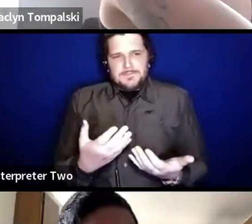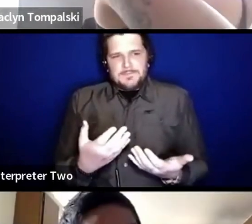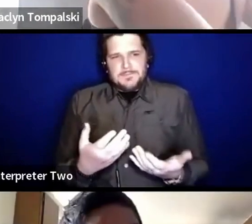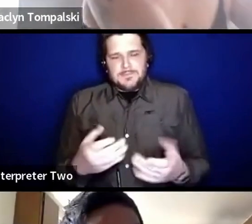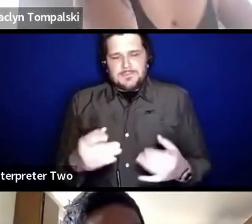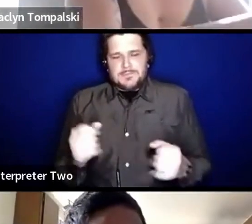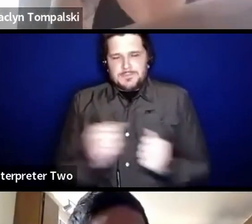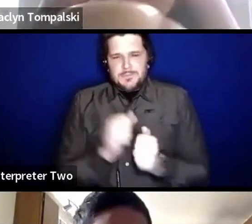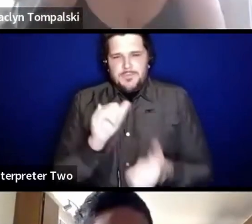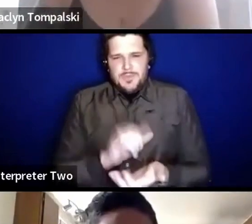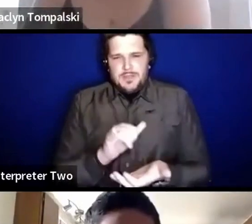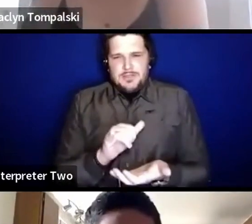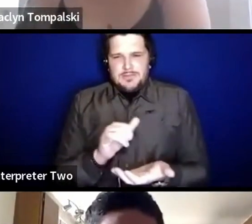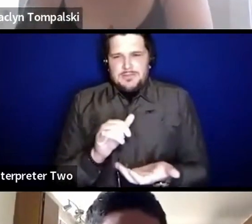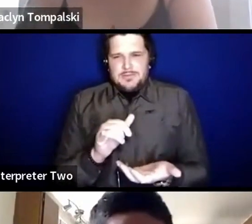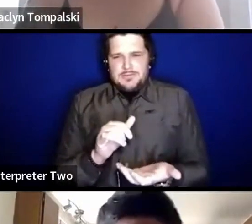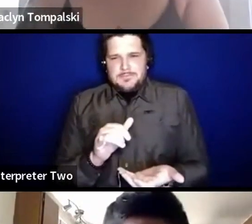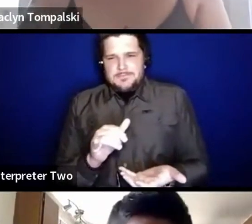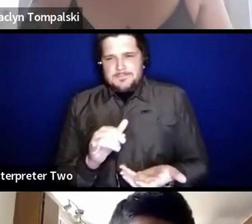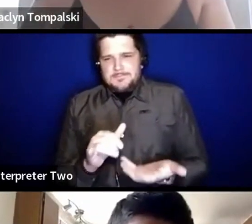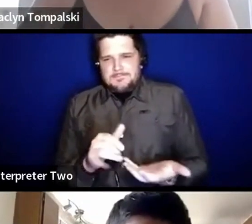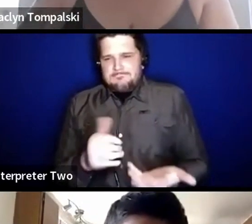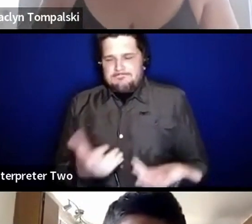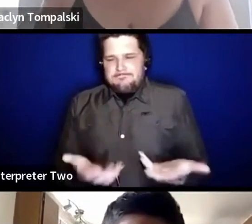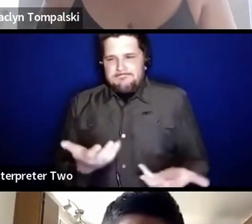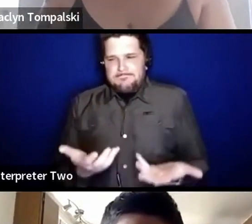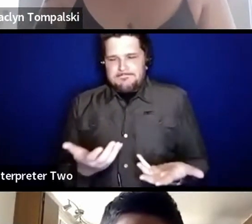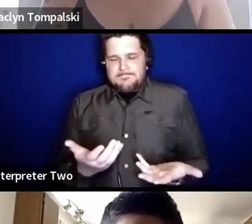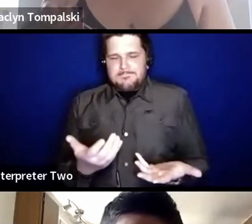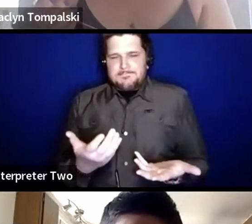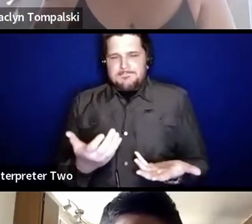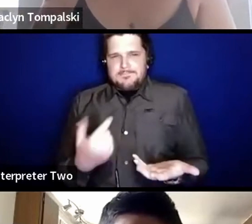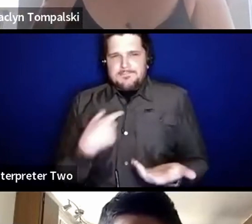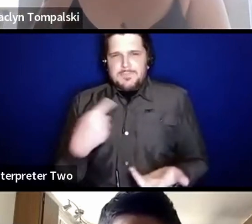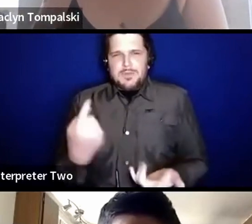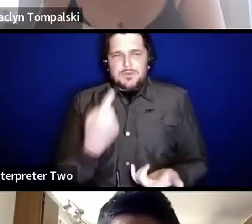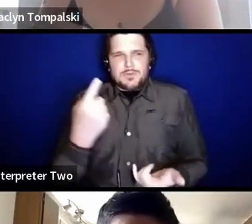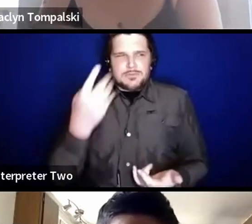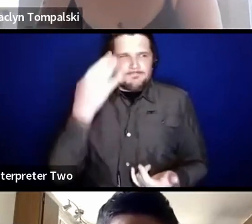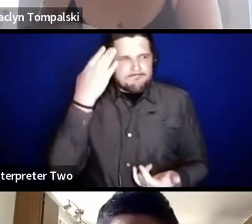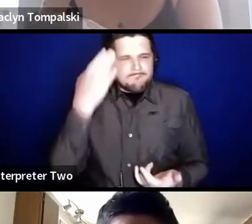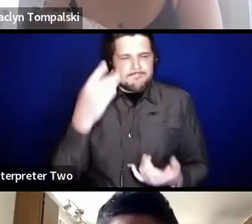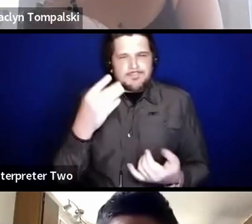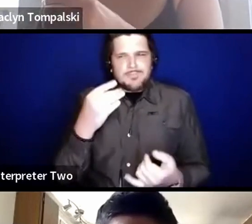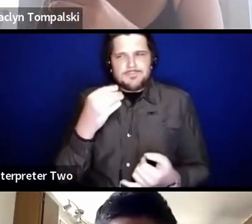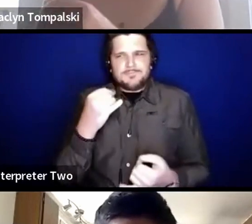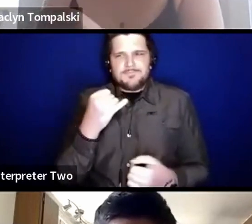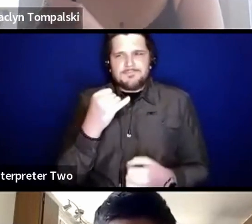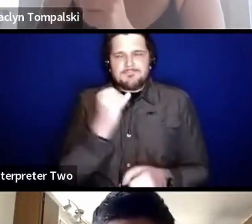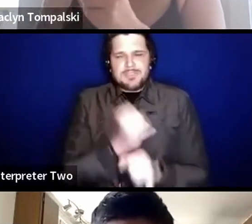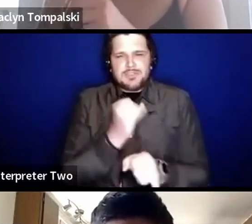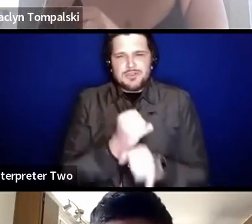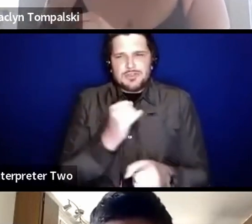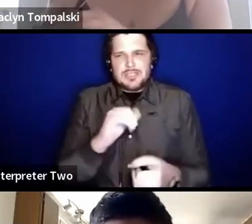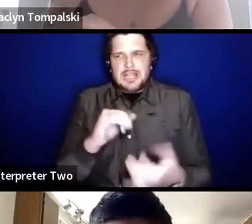But with that, I'm also always thinking about how institutionalization ties into